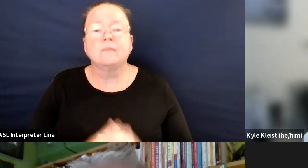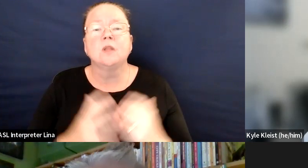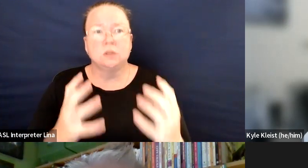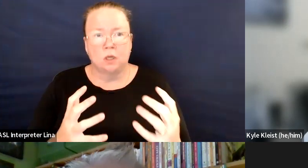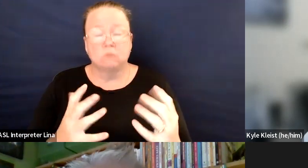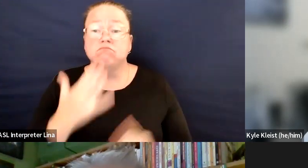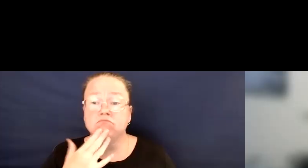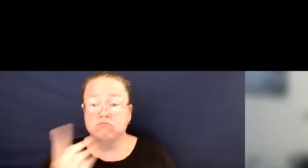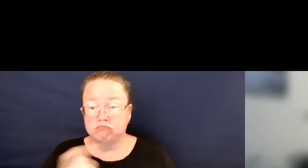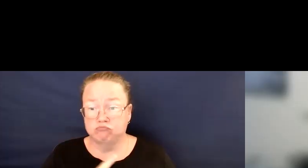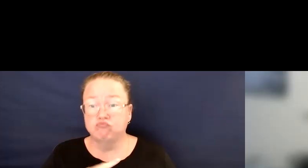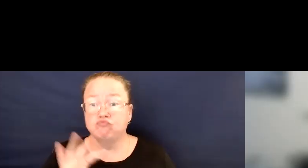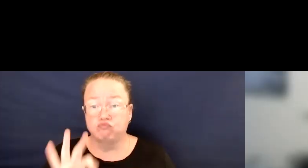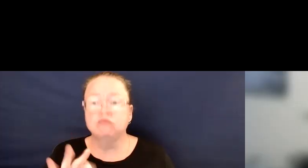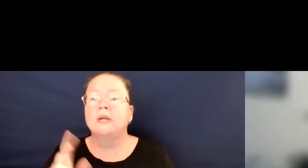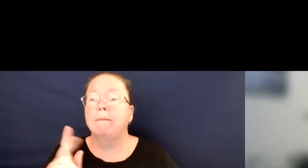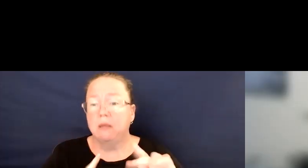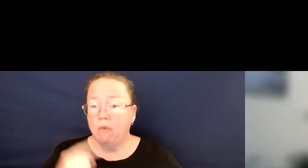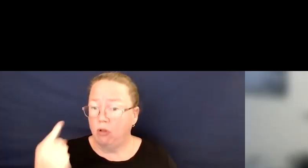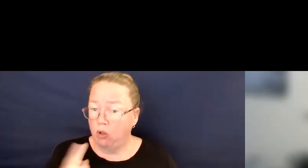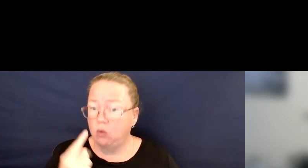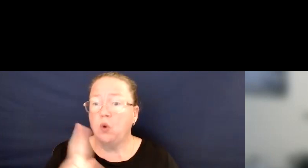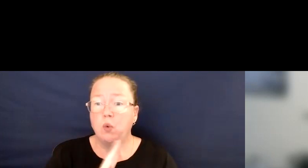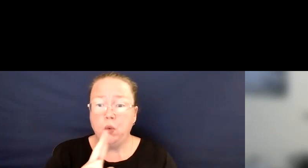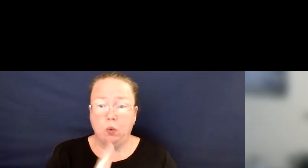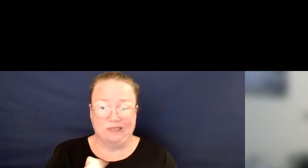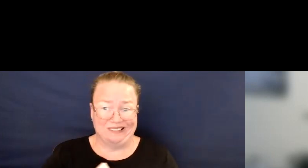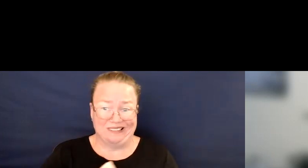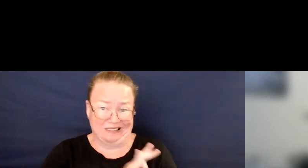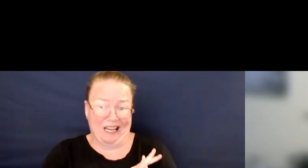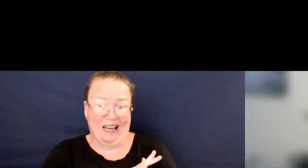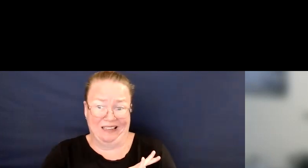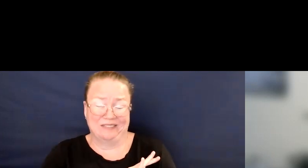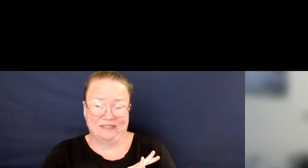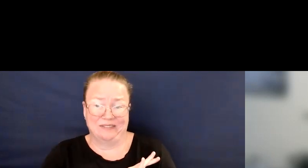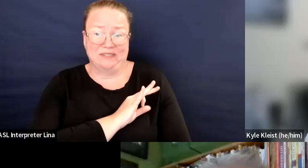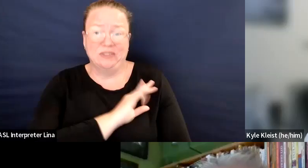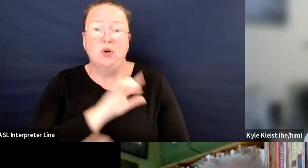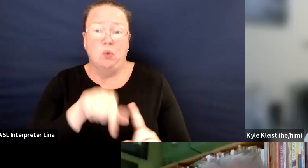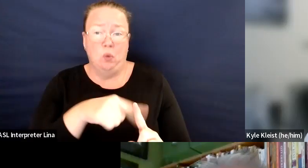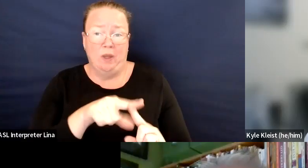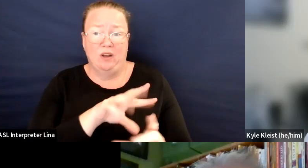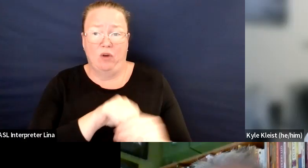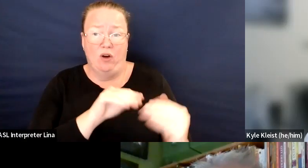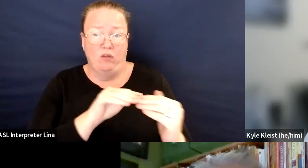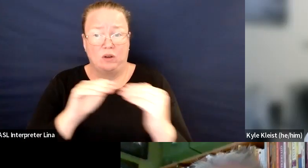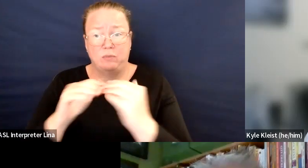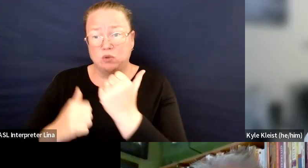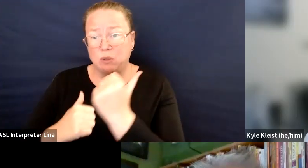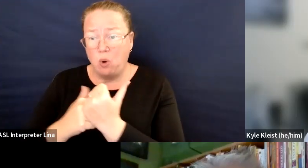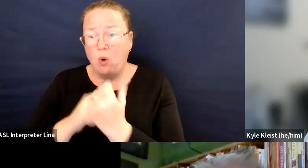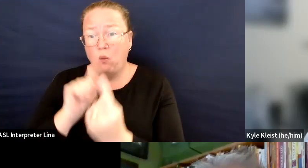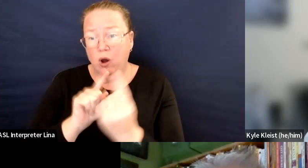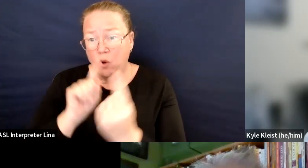So a great question. Are people always using staff when it comes to peer supporting